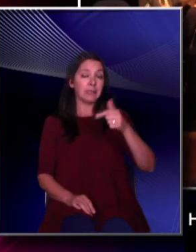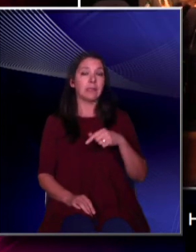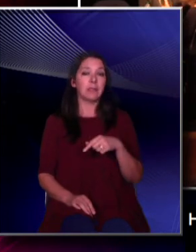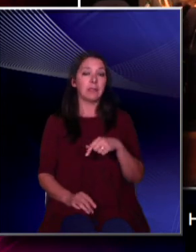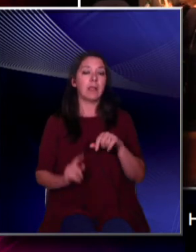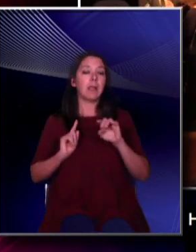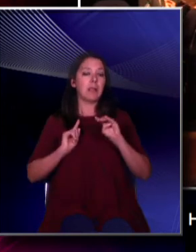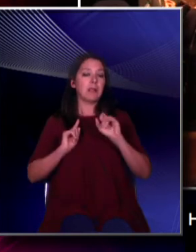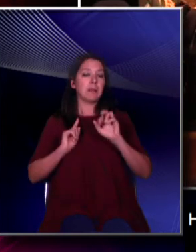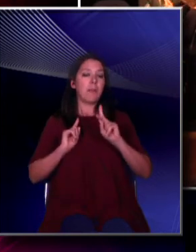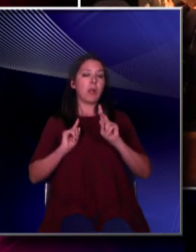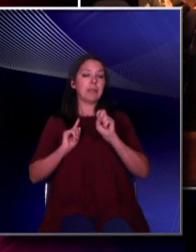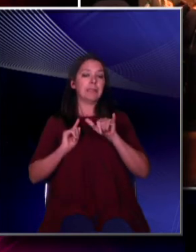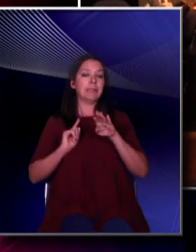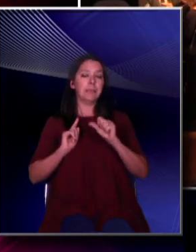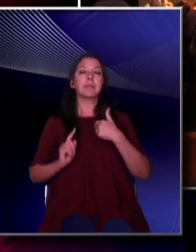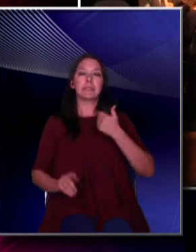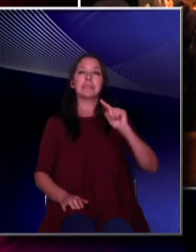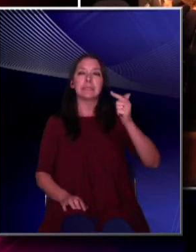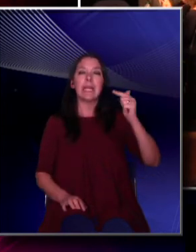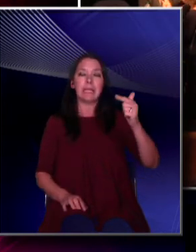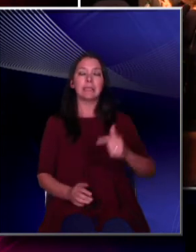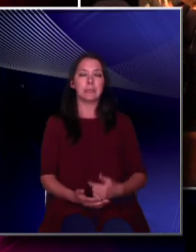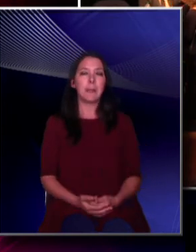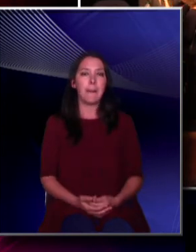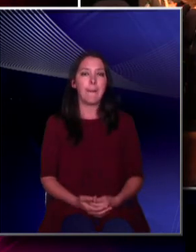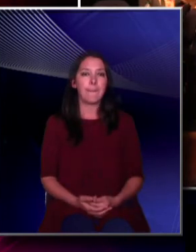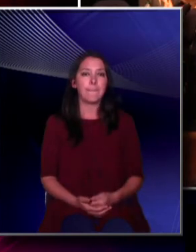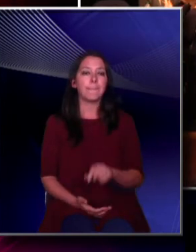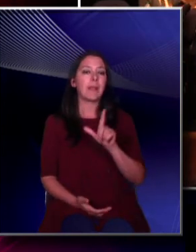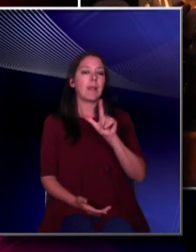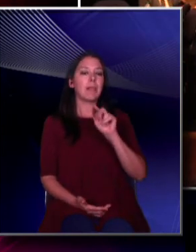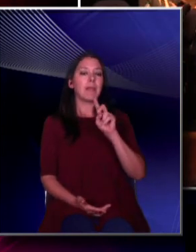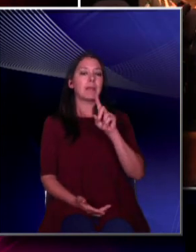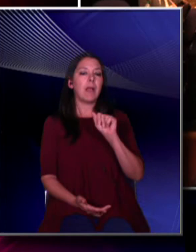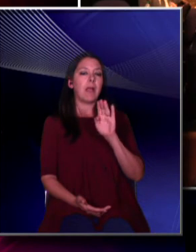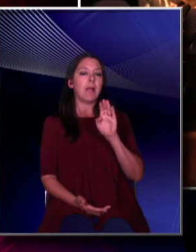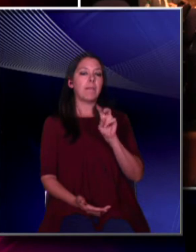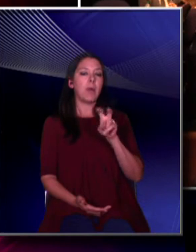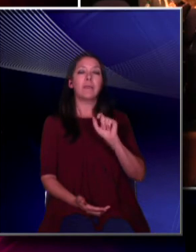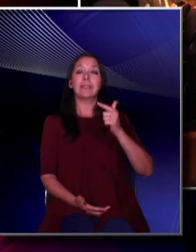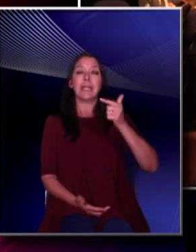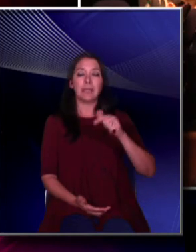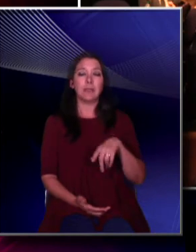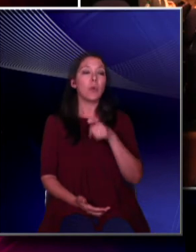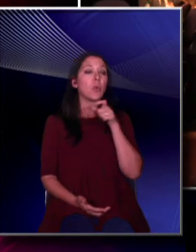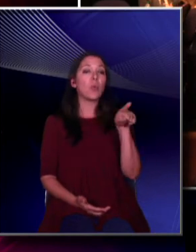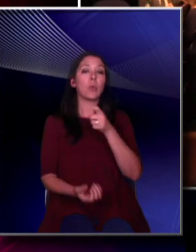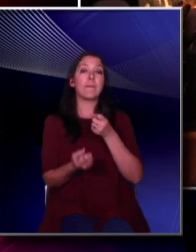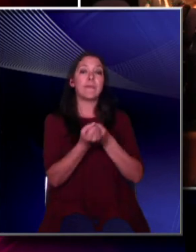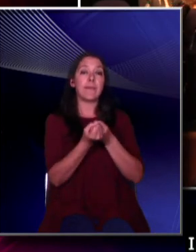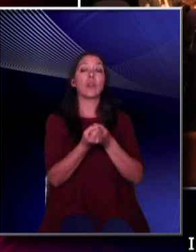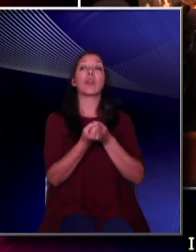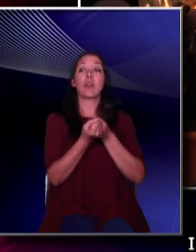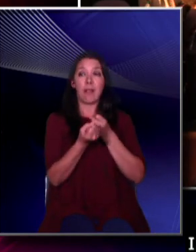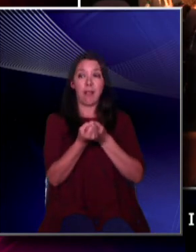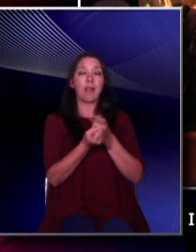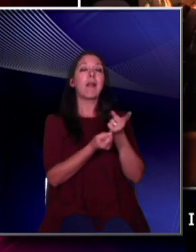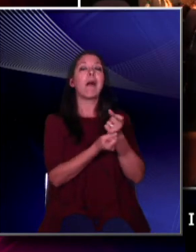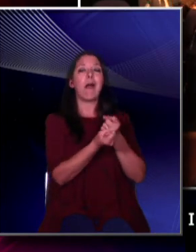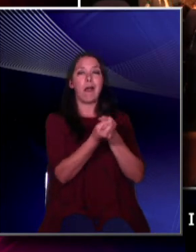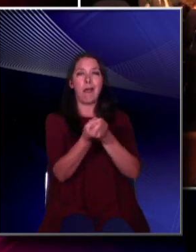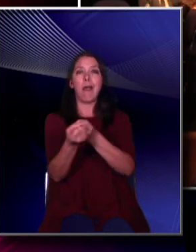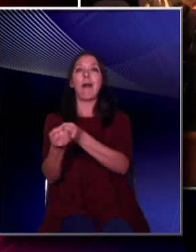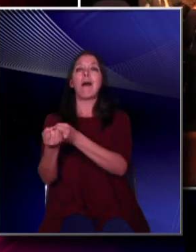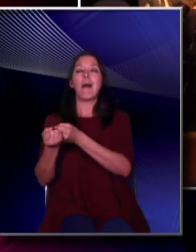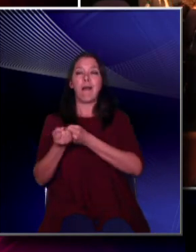Mark Sims here, I second. I got a second. Linda Book seconds as well. Okay. All those in favor say aye. Aye. Aye.